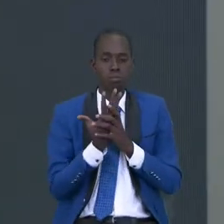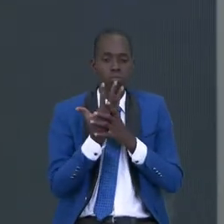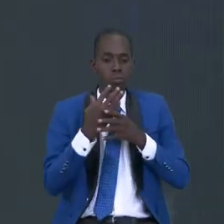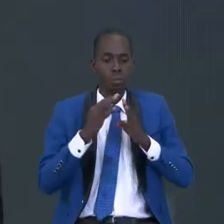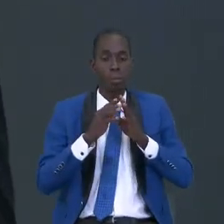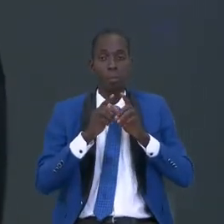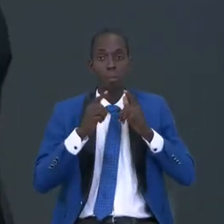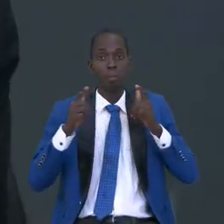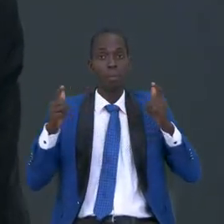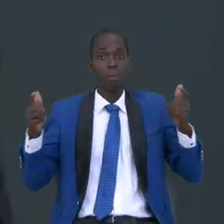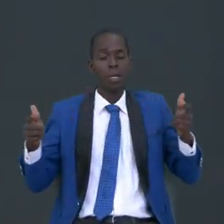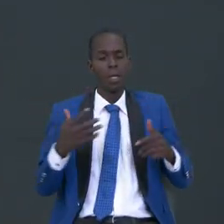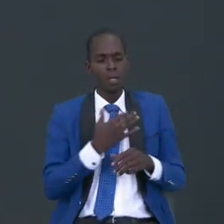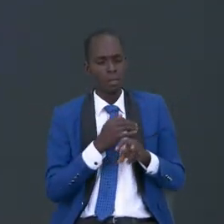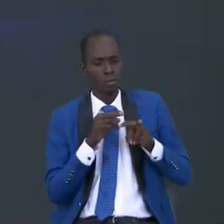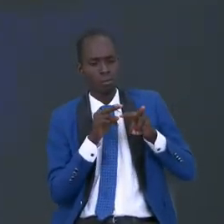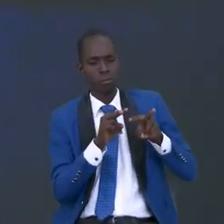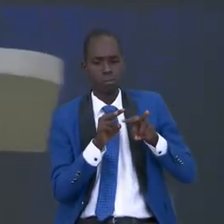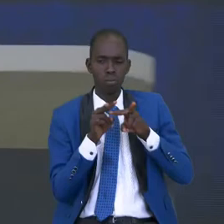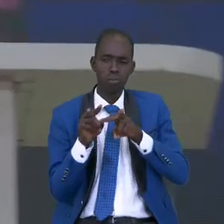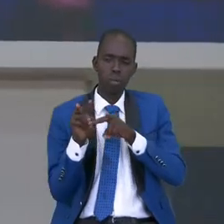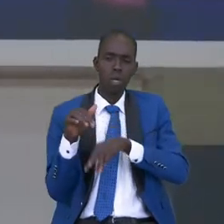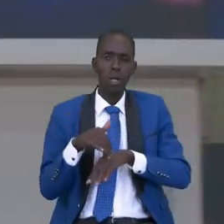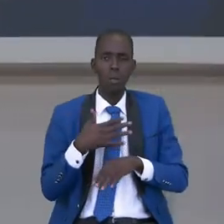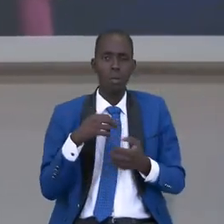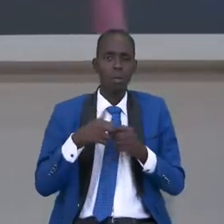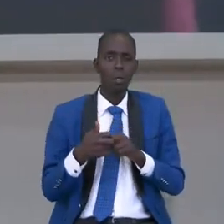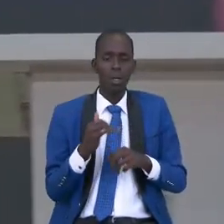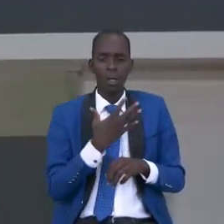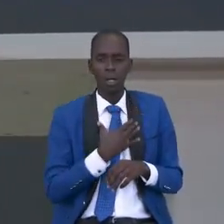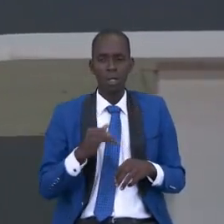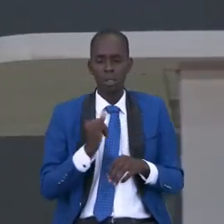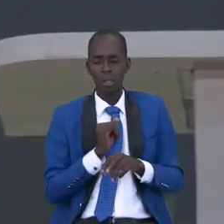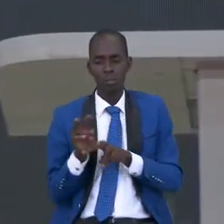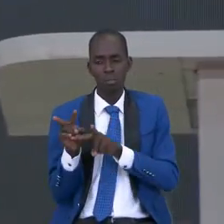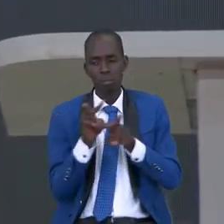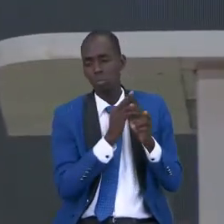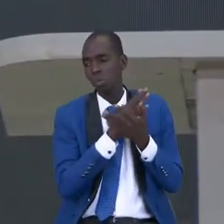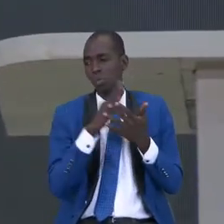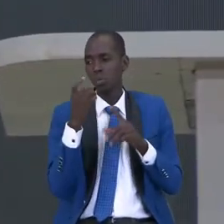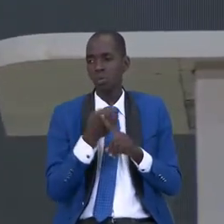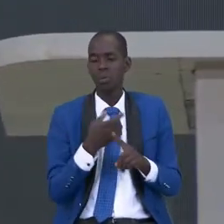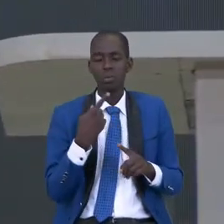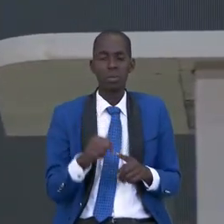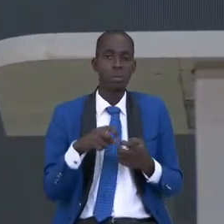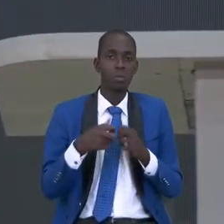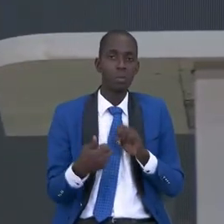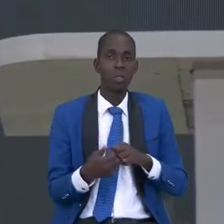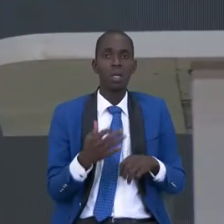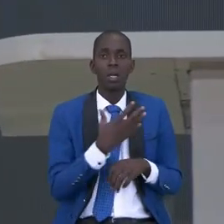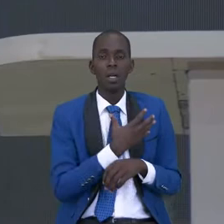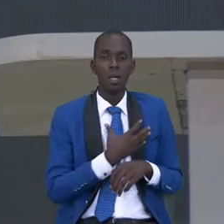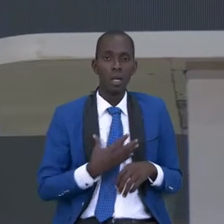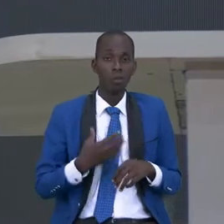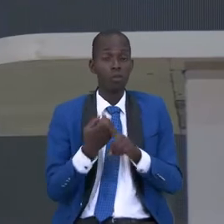I look at my problem, and when I take away my eyes from the promise and I look at the problem, I